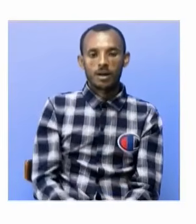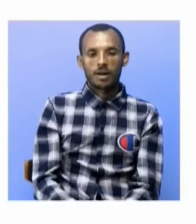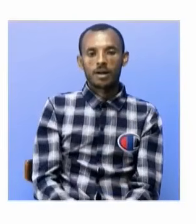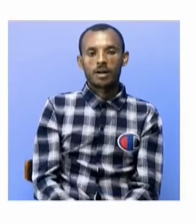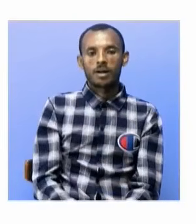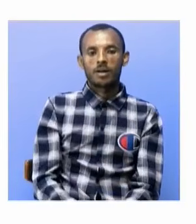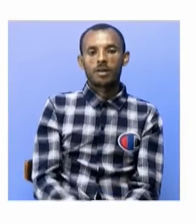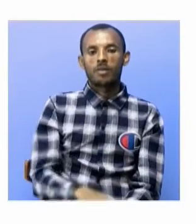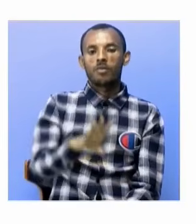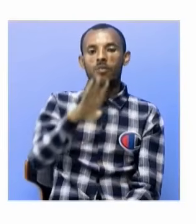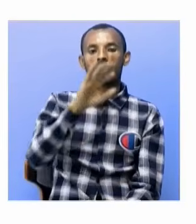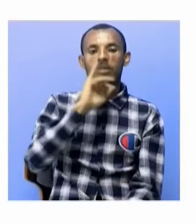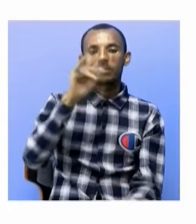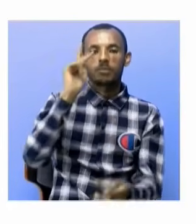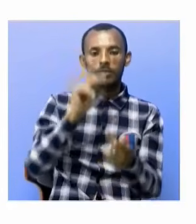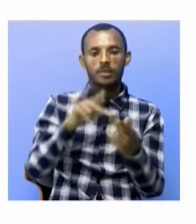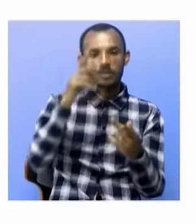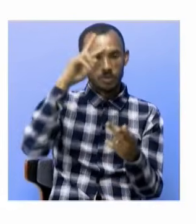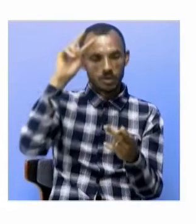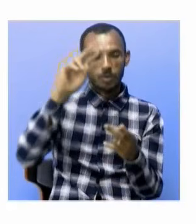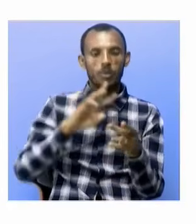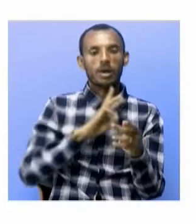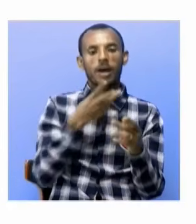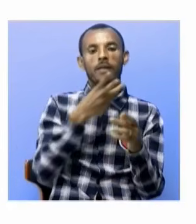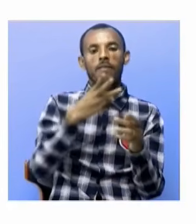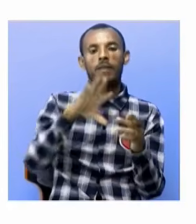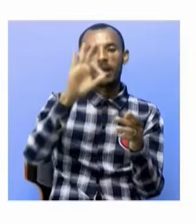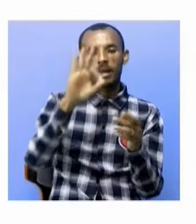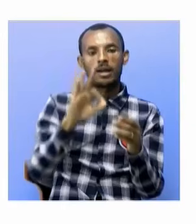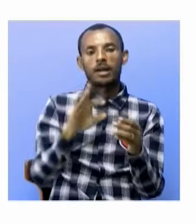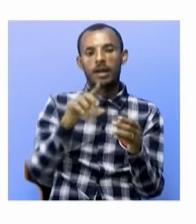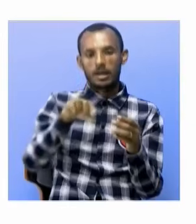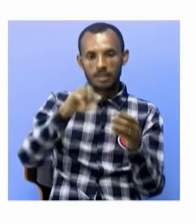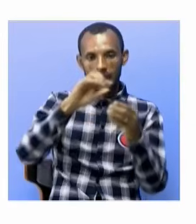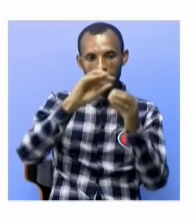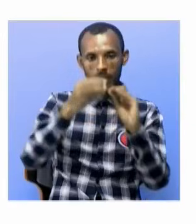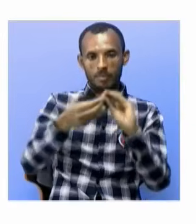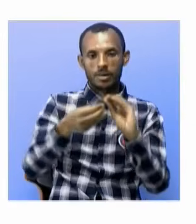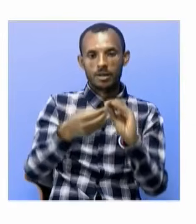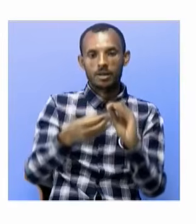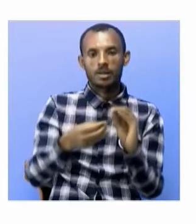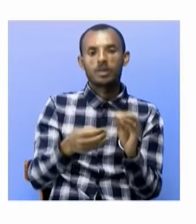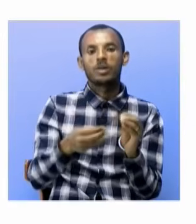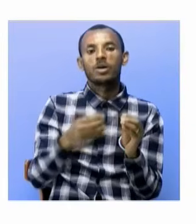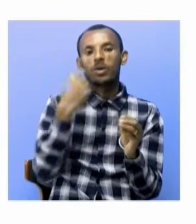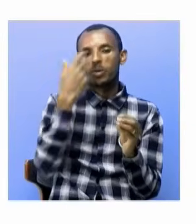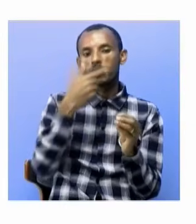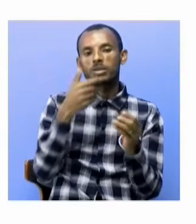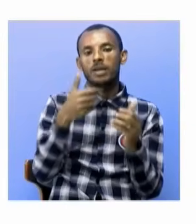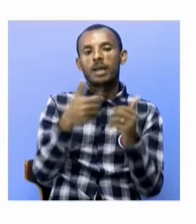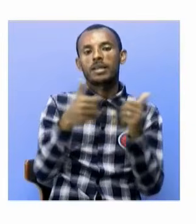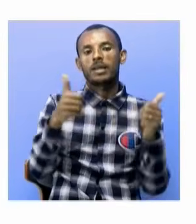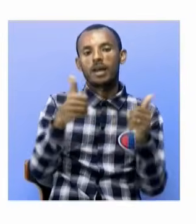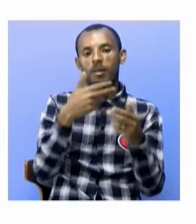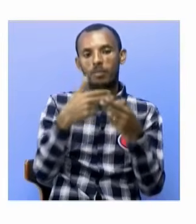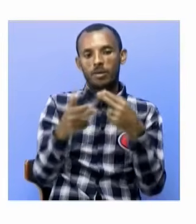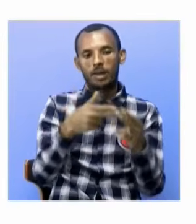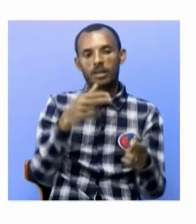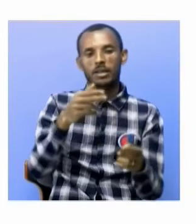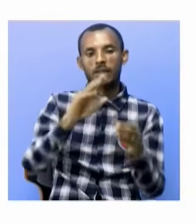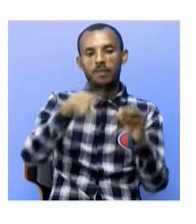a perfect square because we can find a certain rational number whose identical product gives